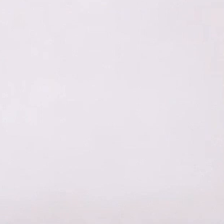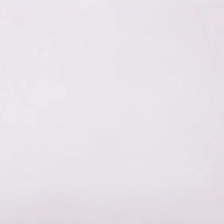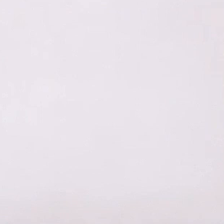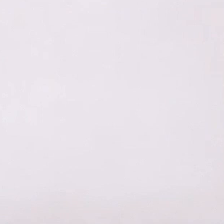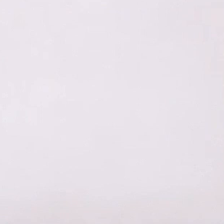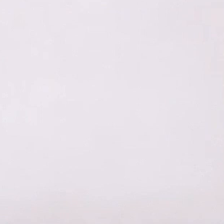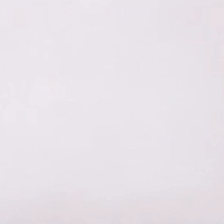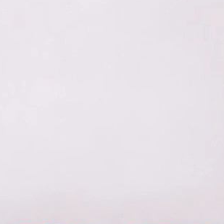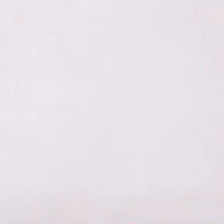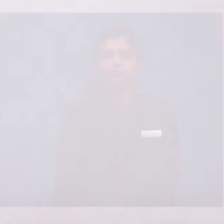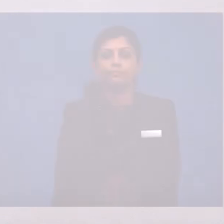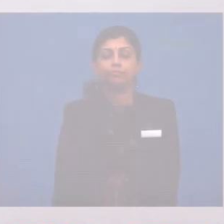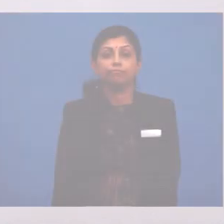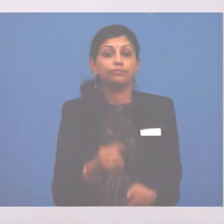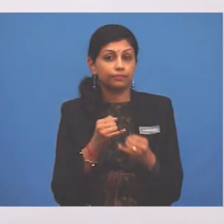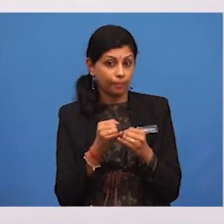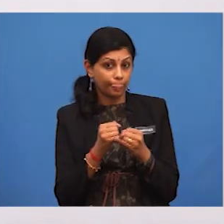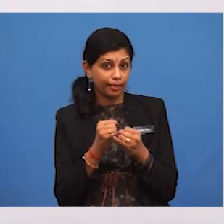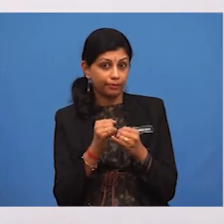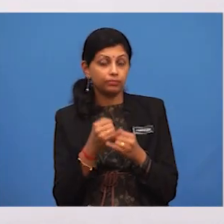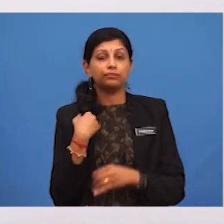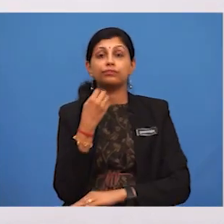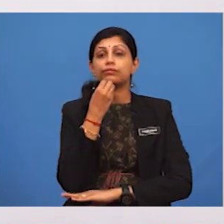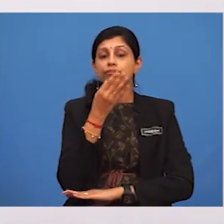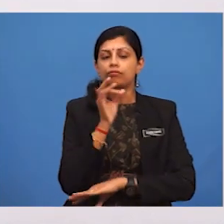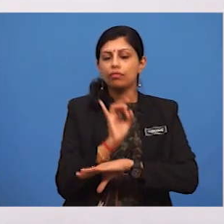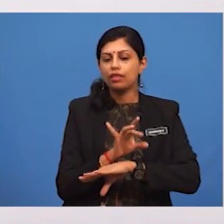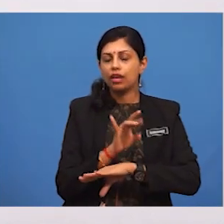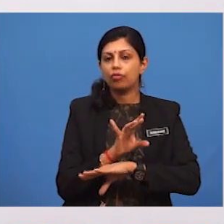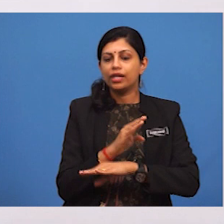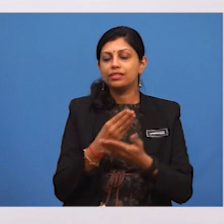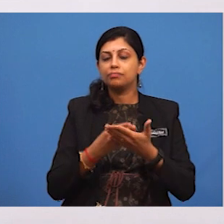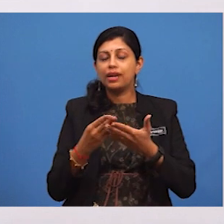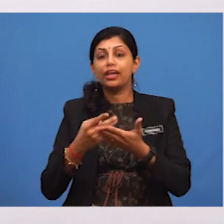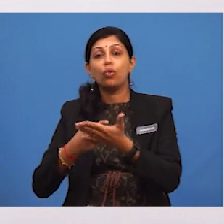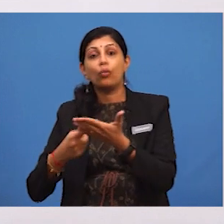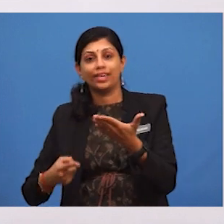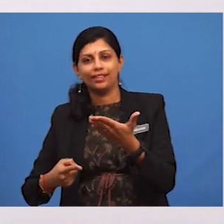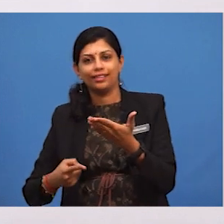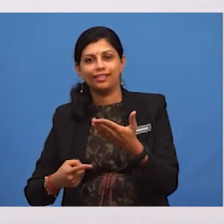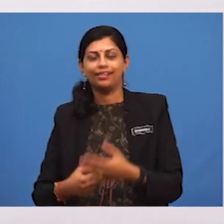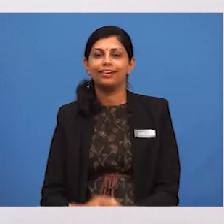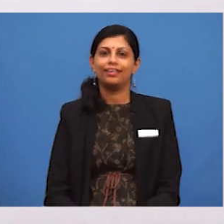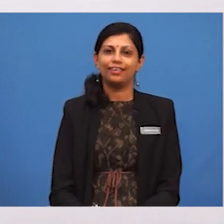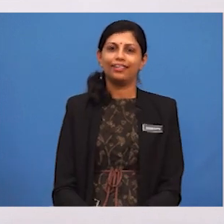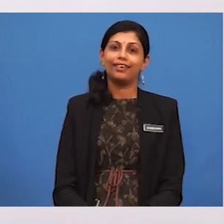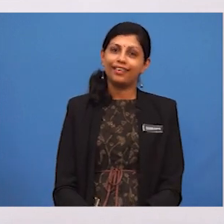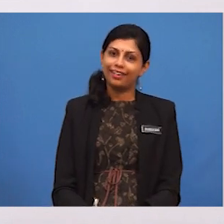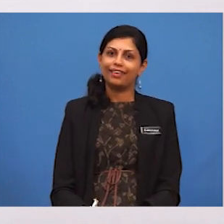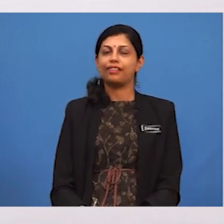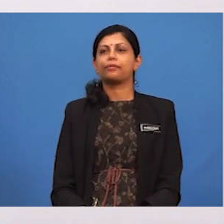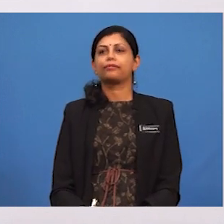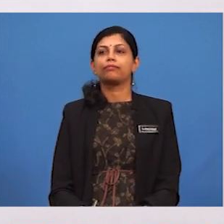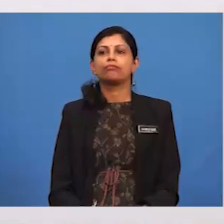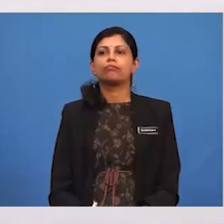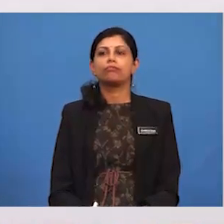I would strongly advise you to buy the laptop since it can also make calls like a mobile